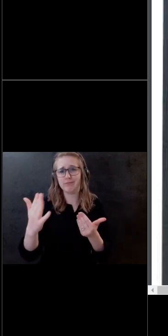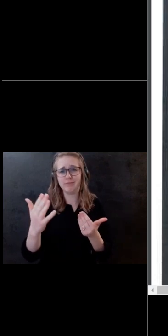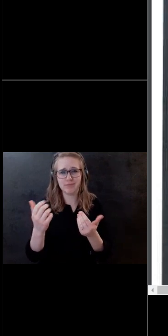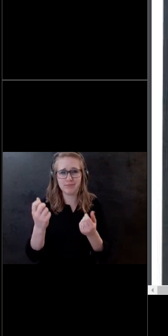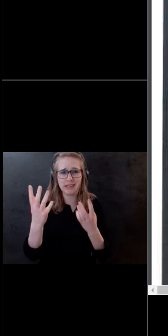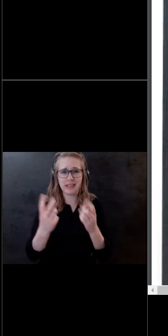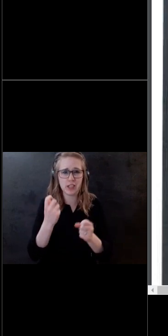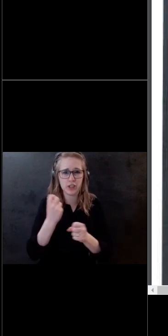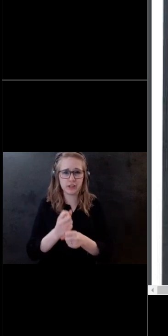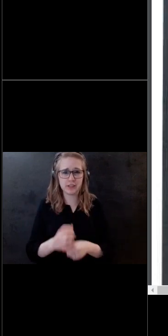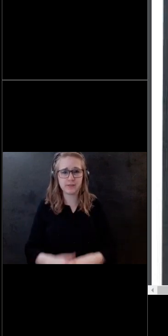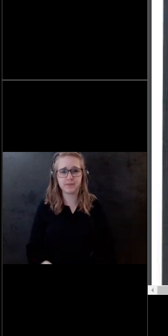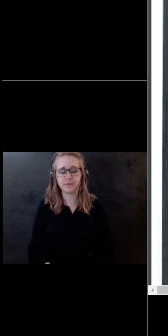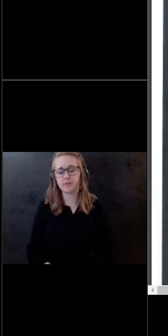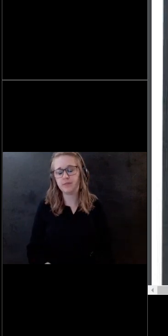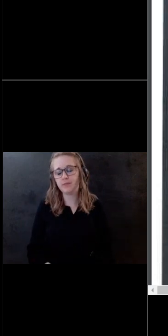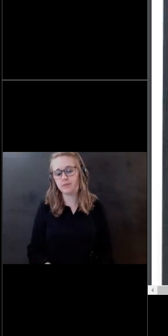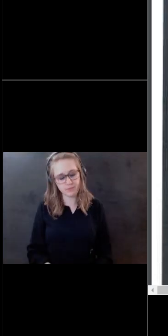decades. But